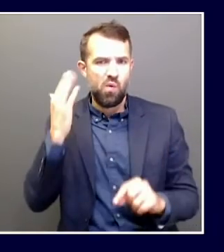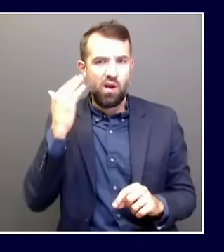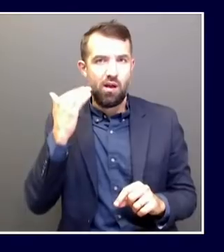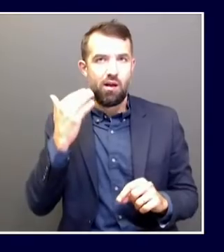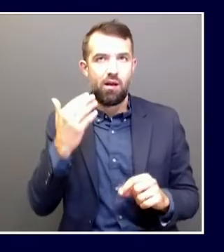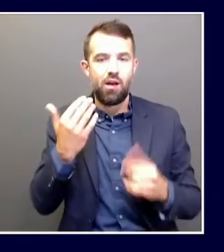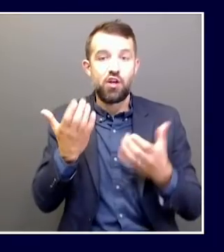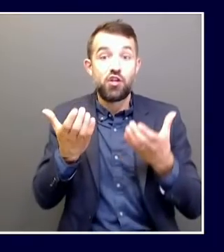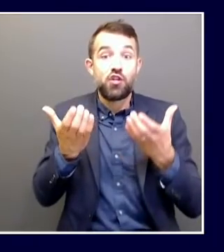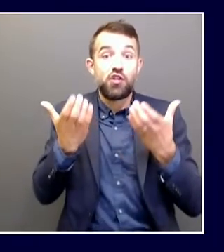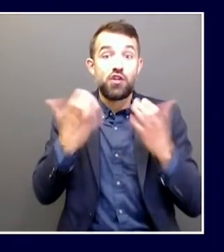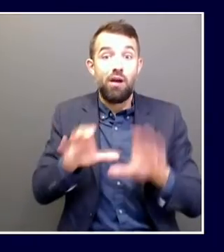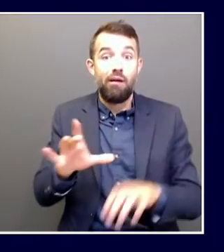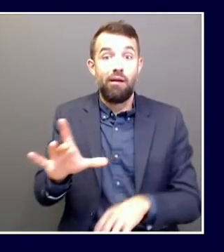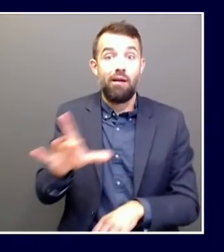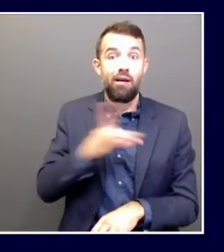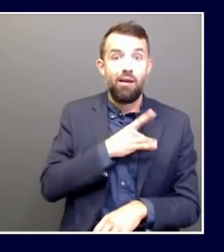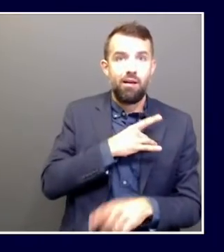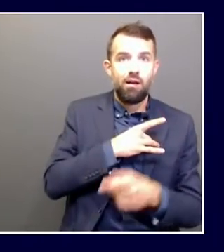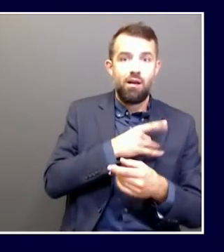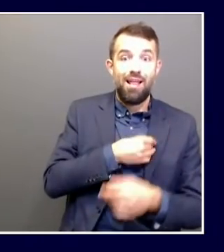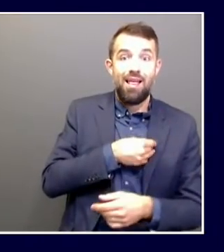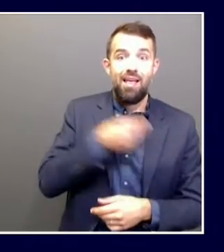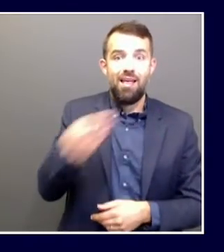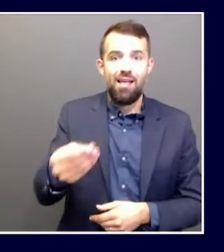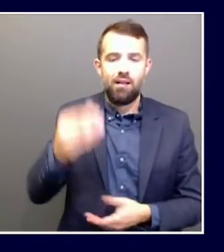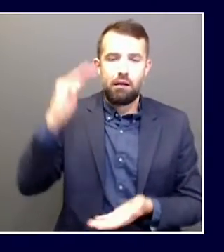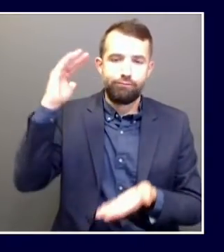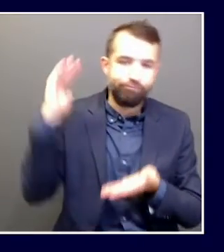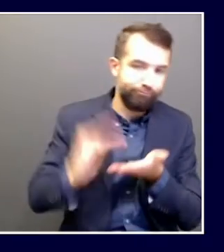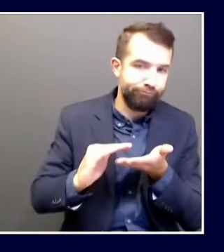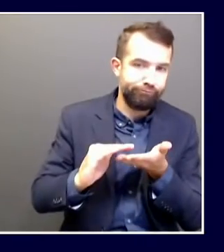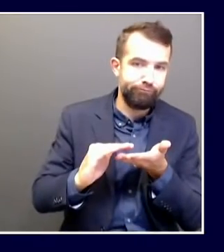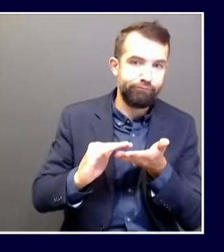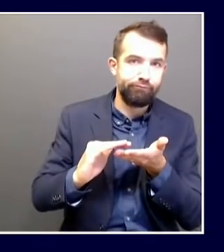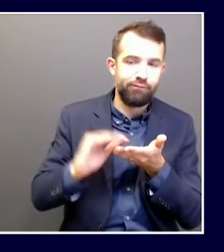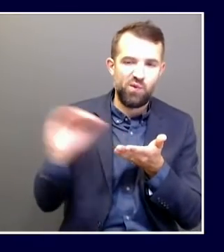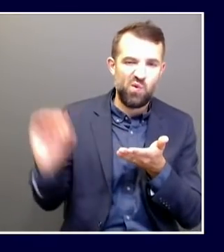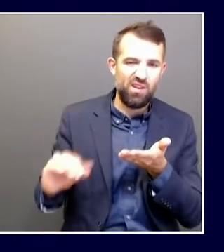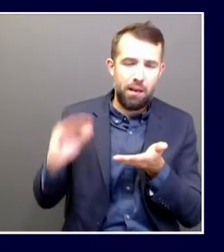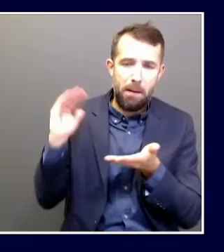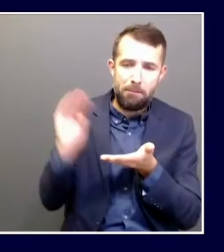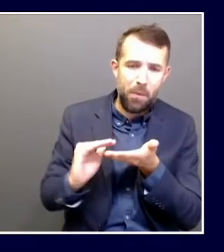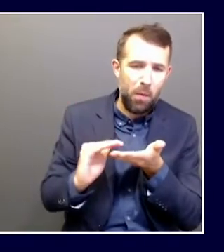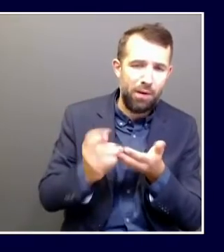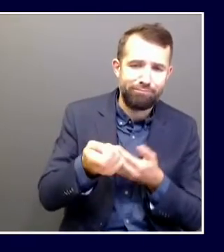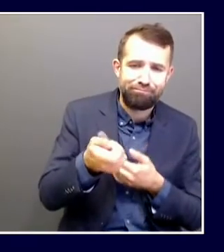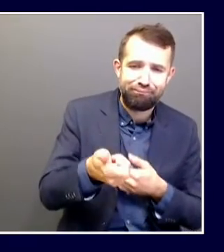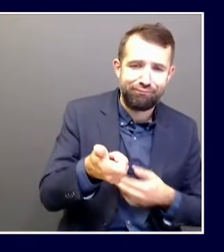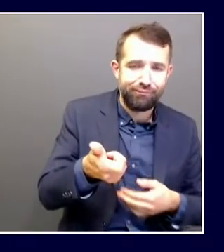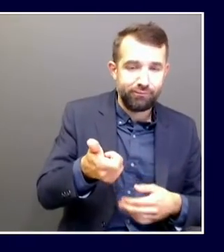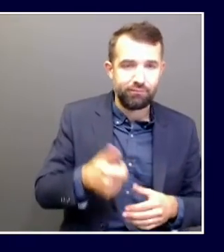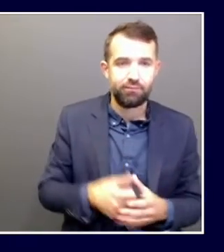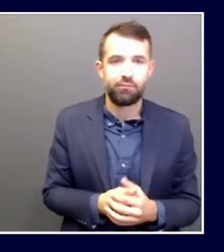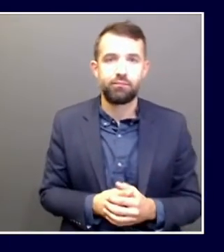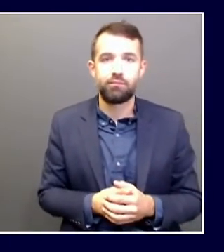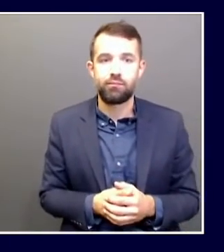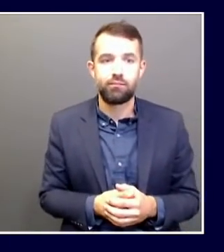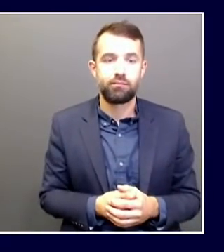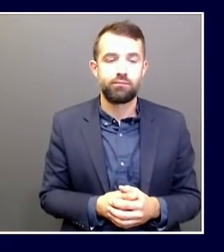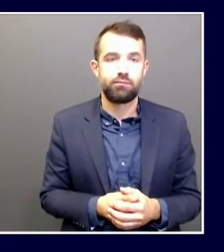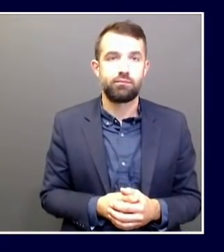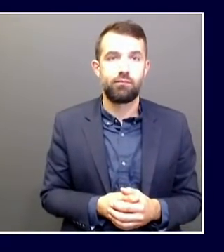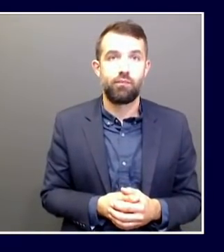of papers now have shown that even when there is detectable levels of virus in